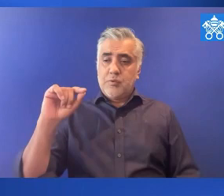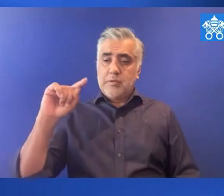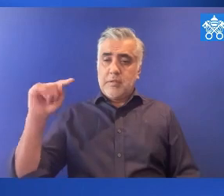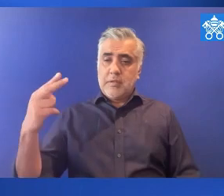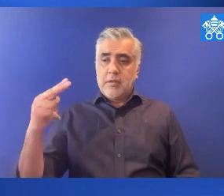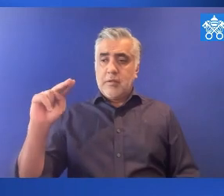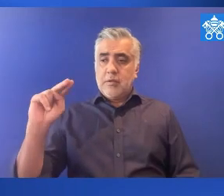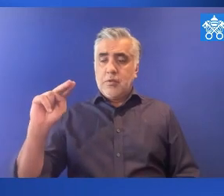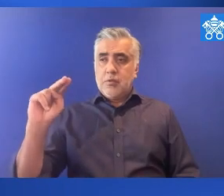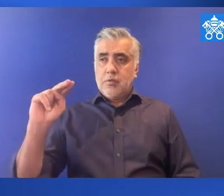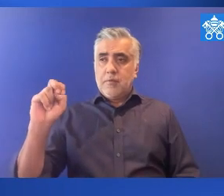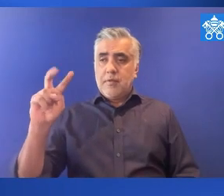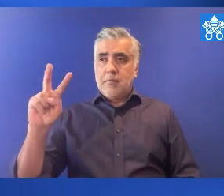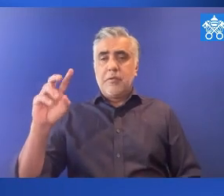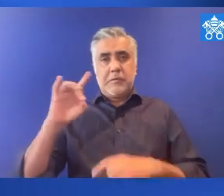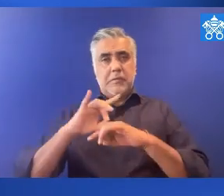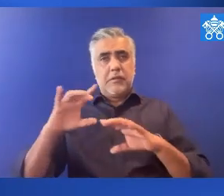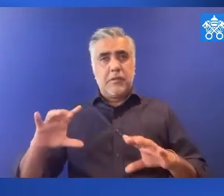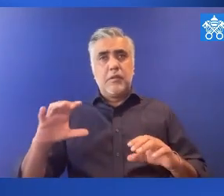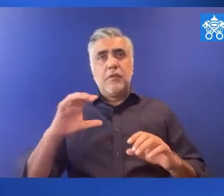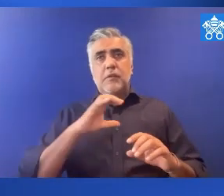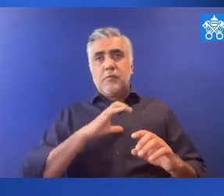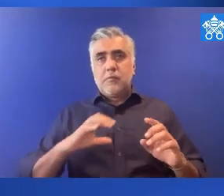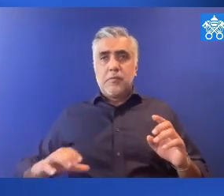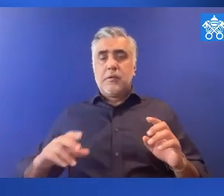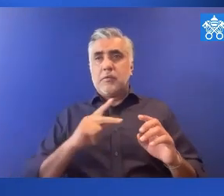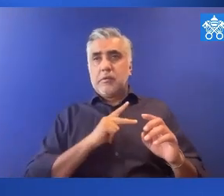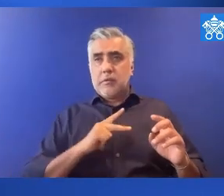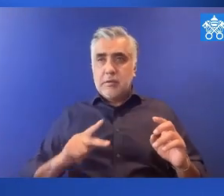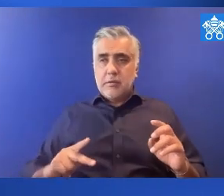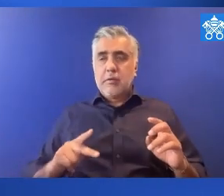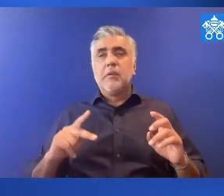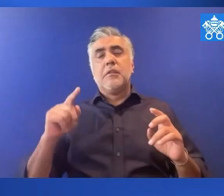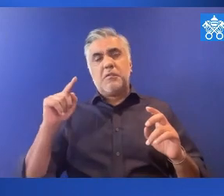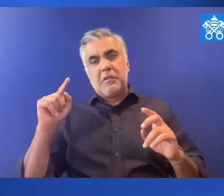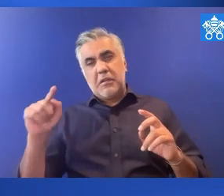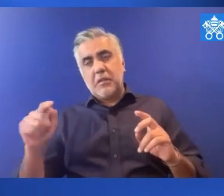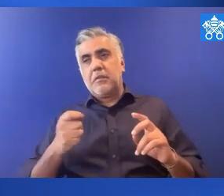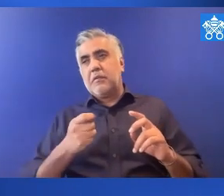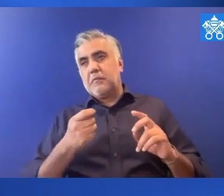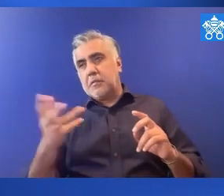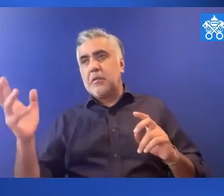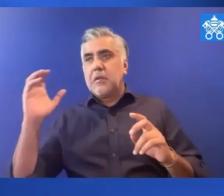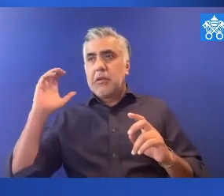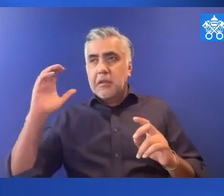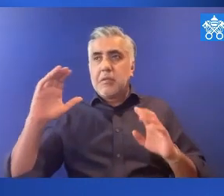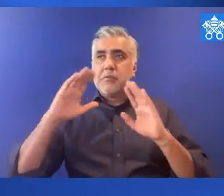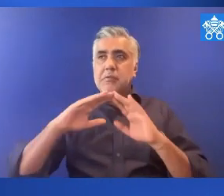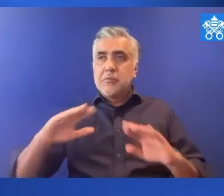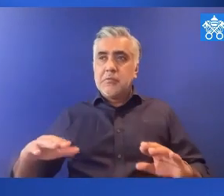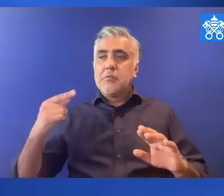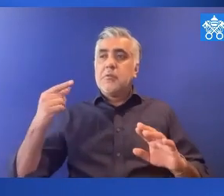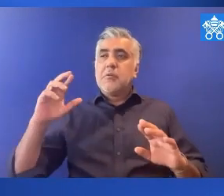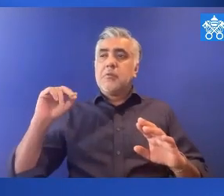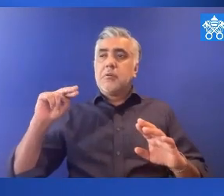The following day, 20th November, Sunday, was Feast of Christ the King, if you recall, with several of his